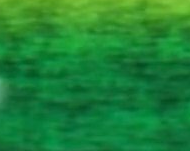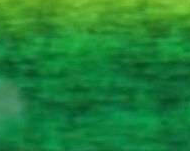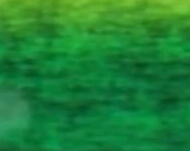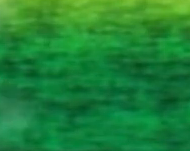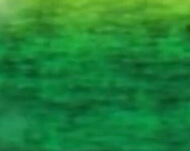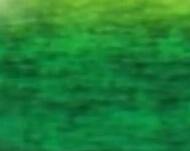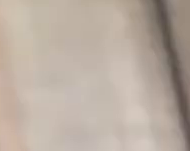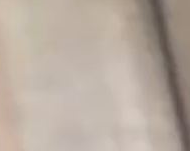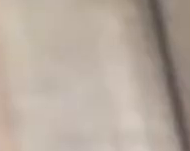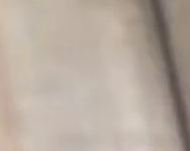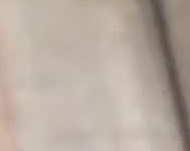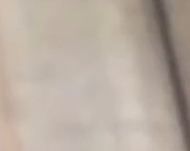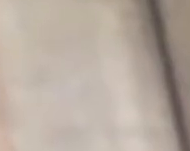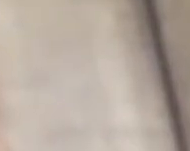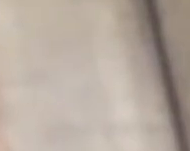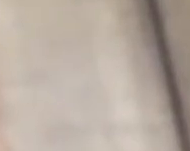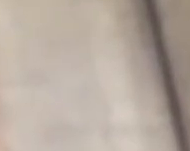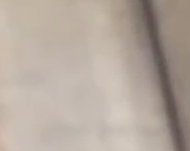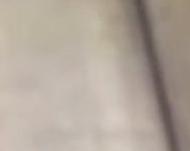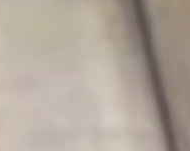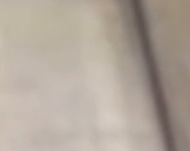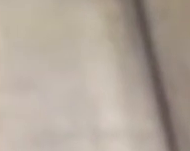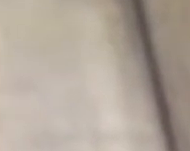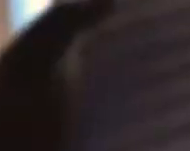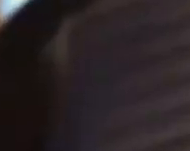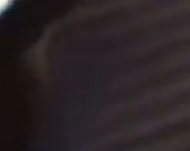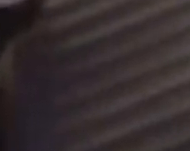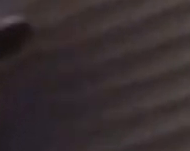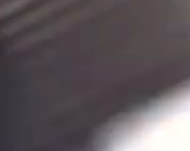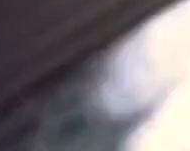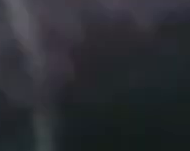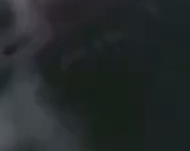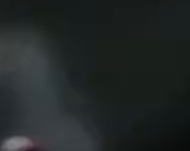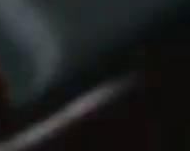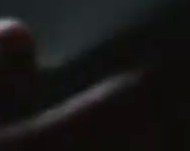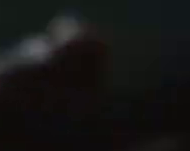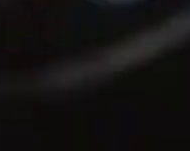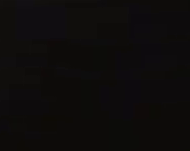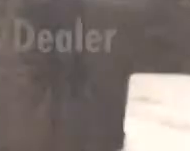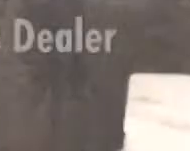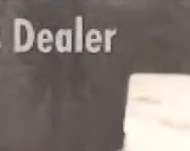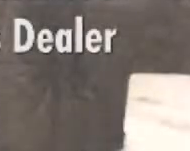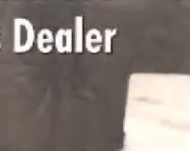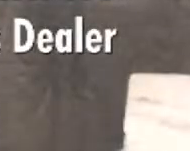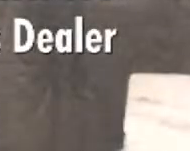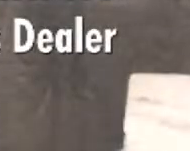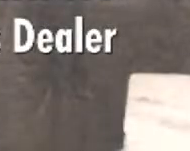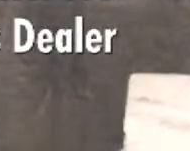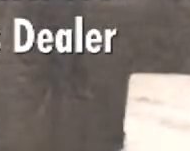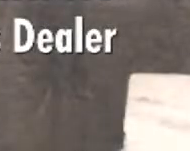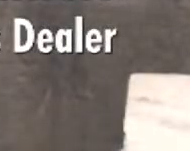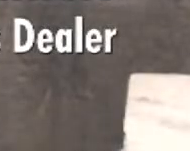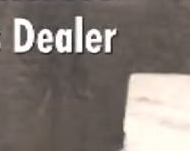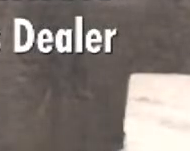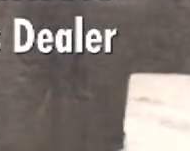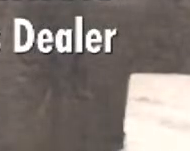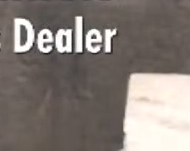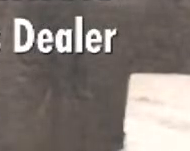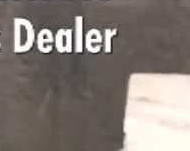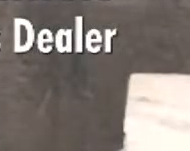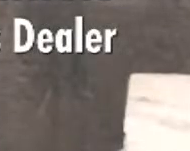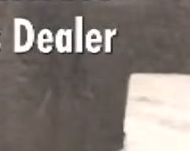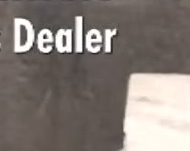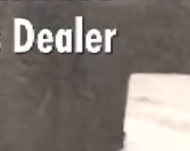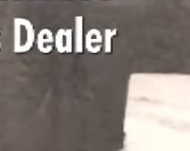Haile Selassie. Bank wakasema mwenye ako na loan tuende kwa bank. Mtu vile alikuwa amechukua loan yake